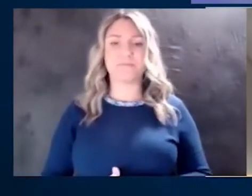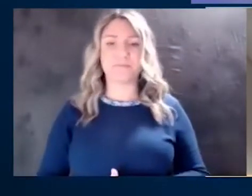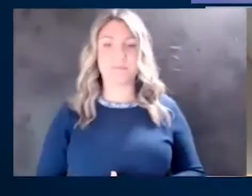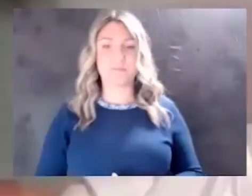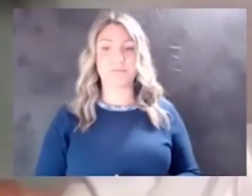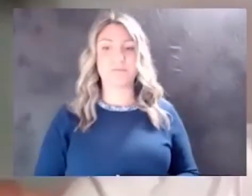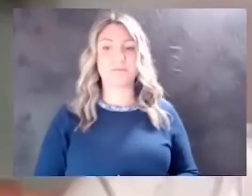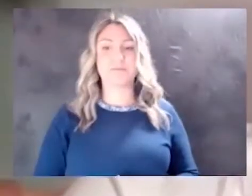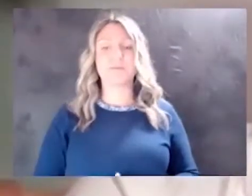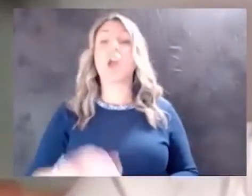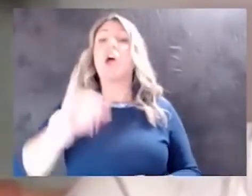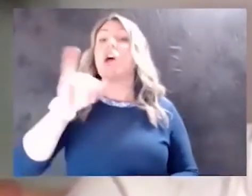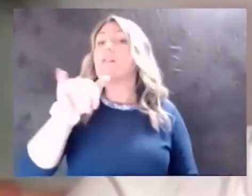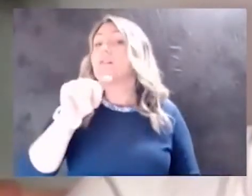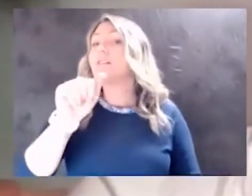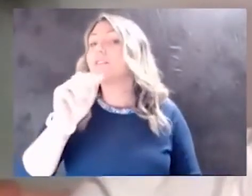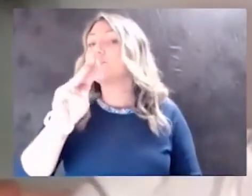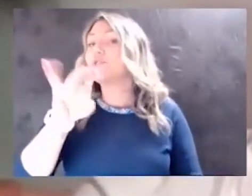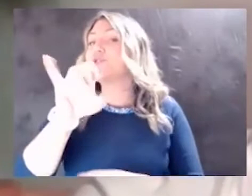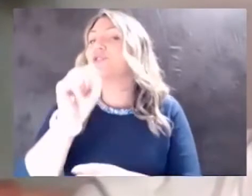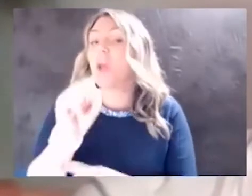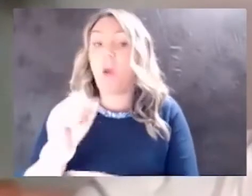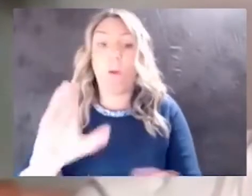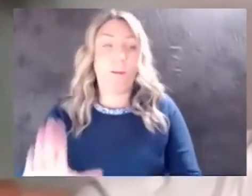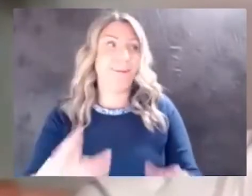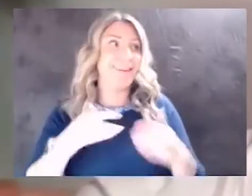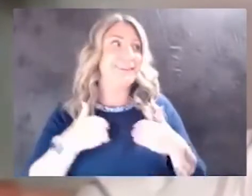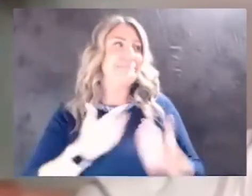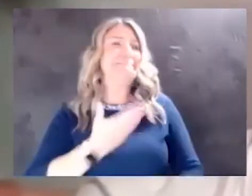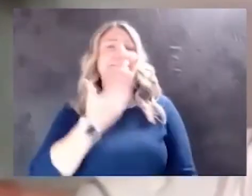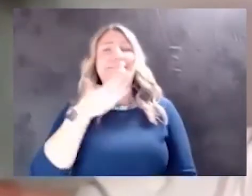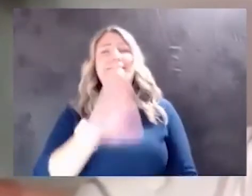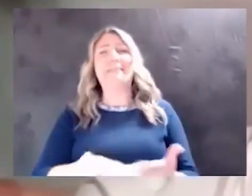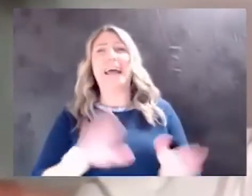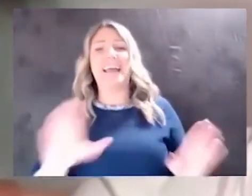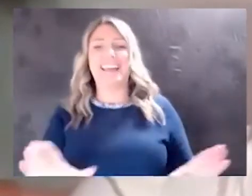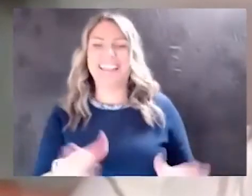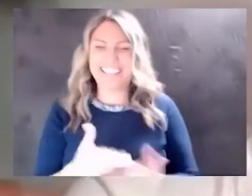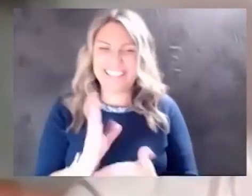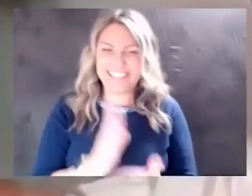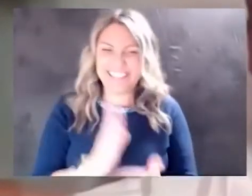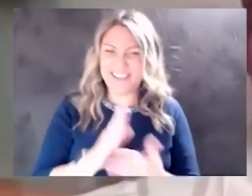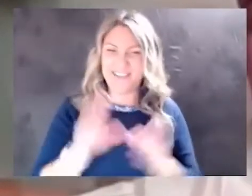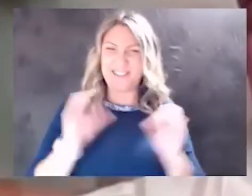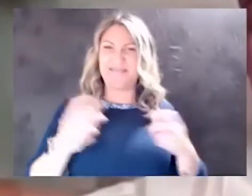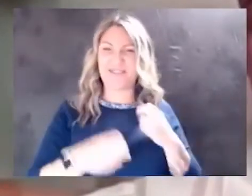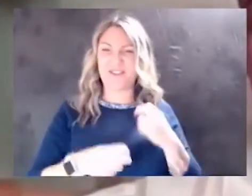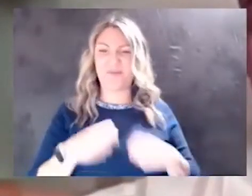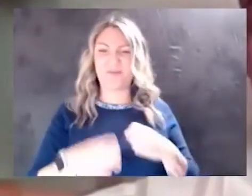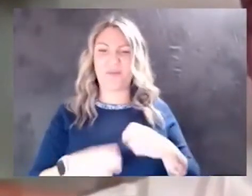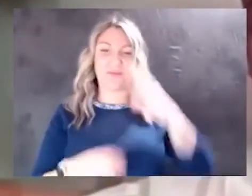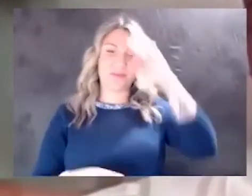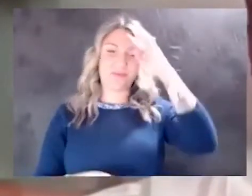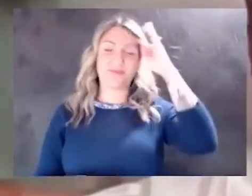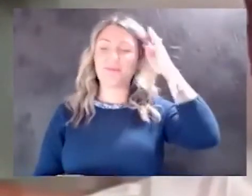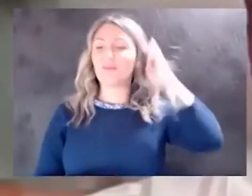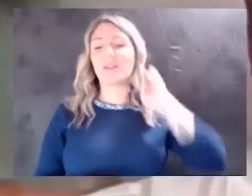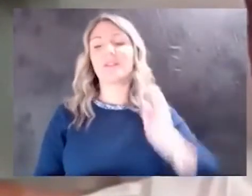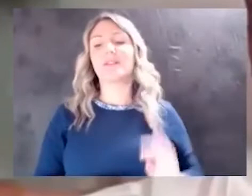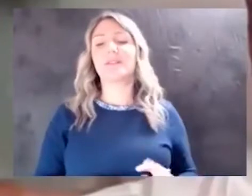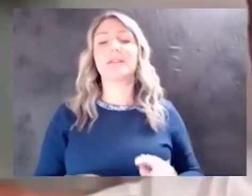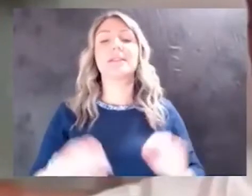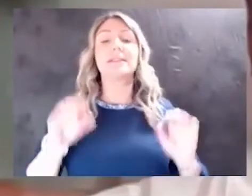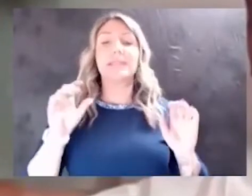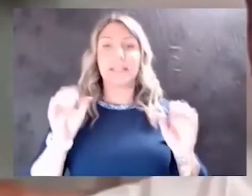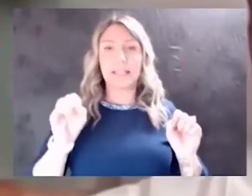Yes, it's James Stewart. James Stewart, sorry about that. Yes, I am. That's okay, no problem. Yes, I'm still